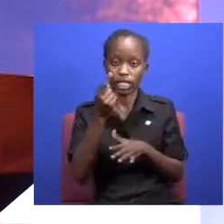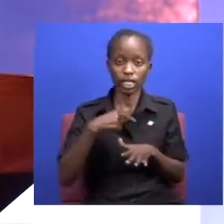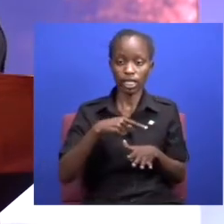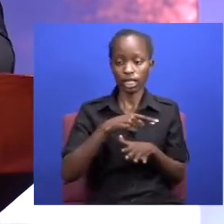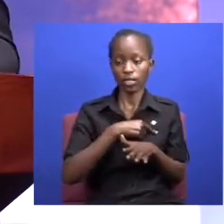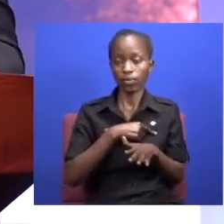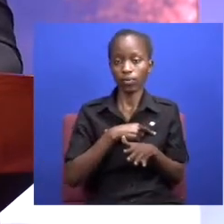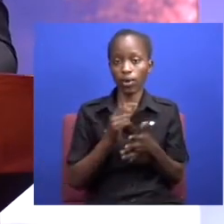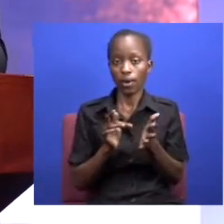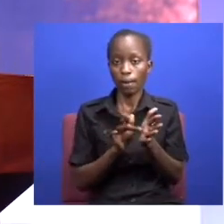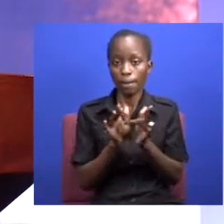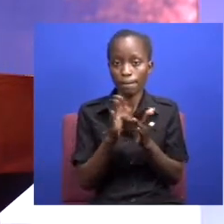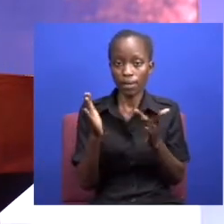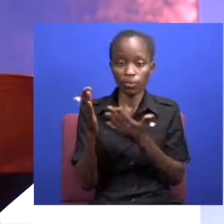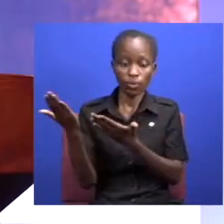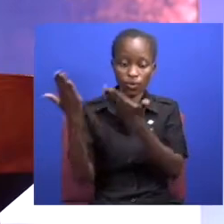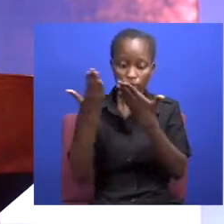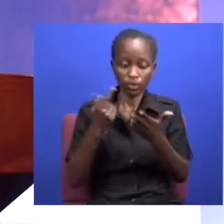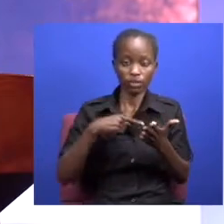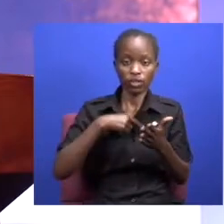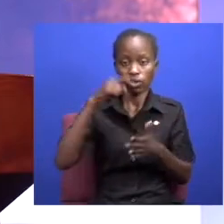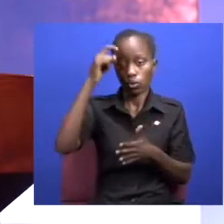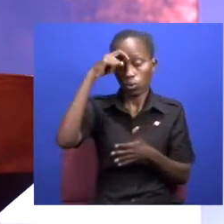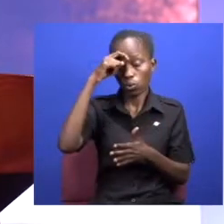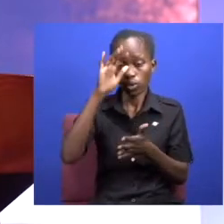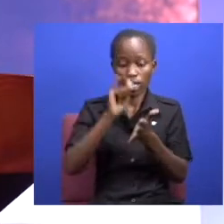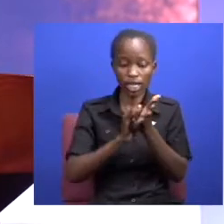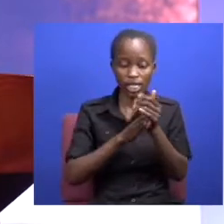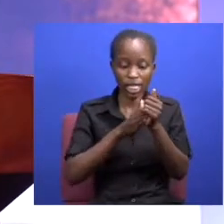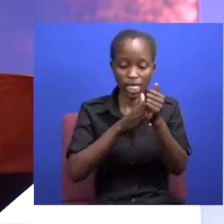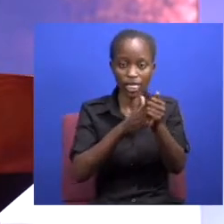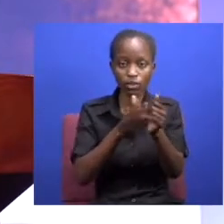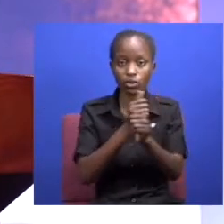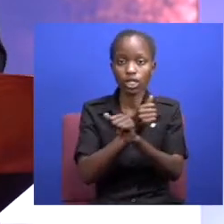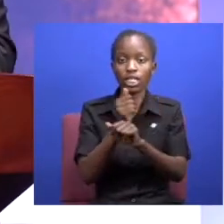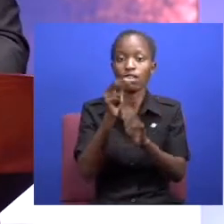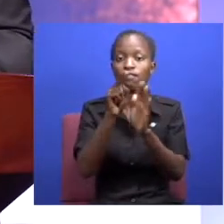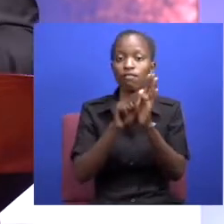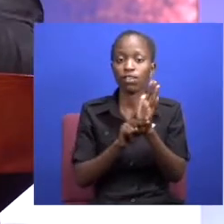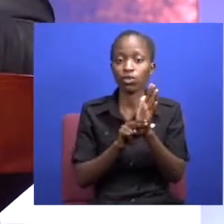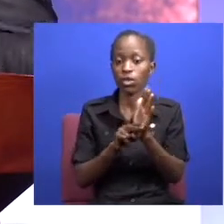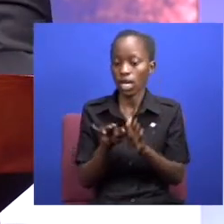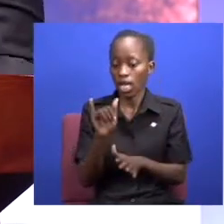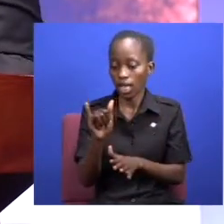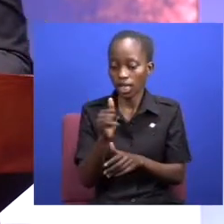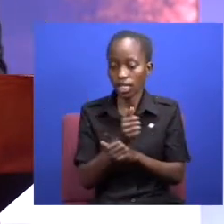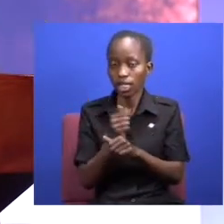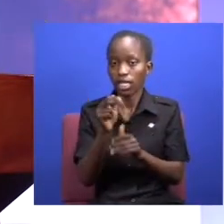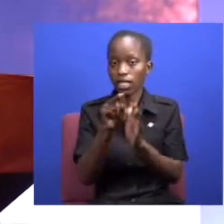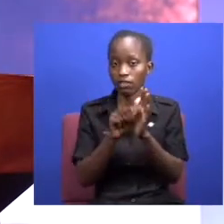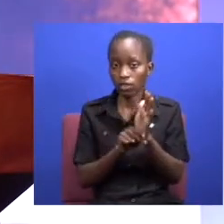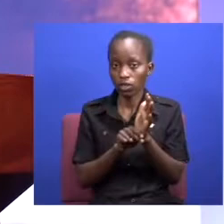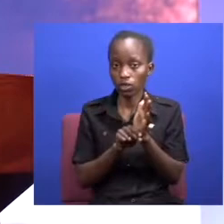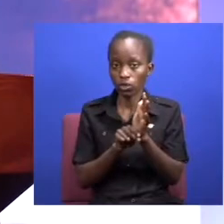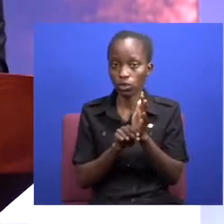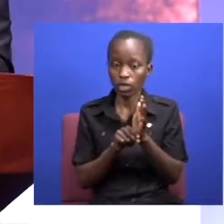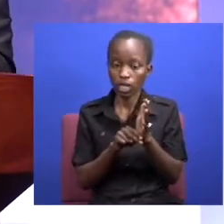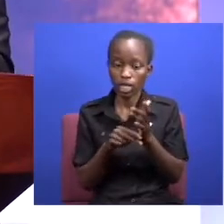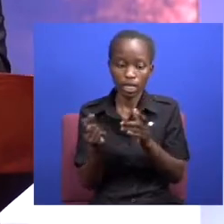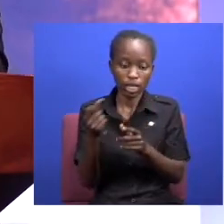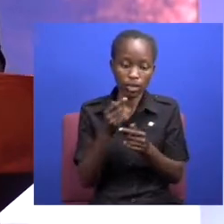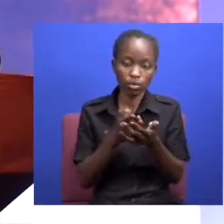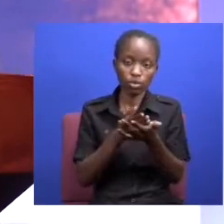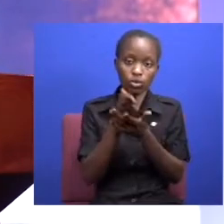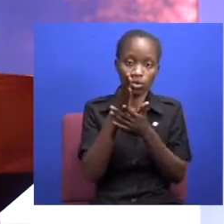that the Bible gives us wisdom that leads to salvation, and that salvation comes through